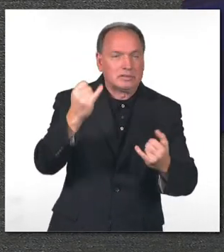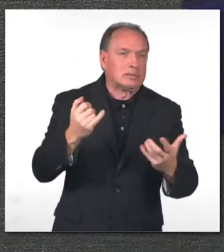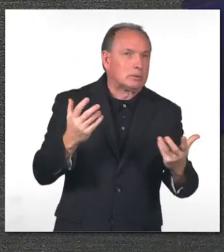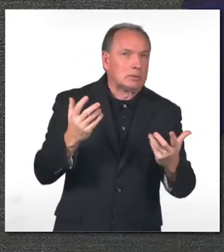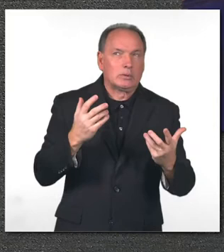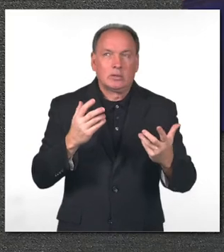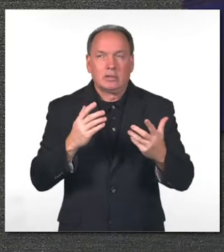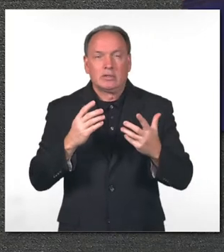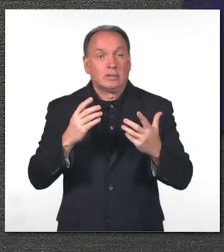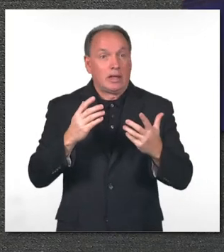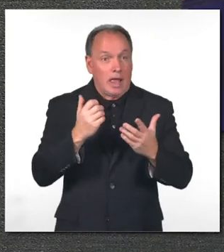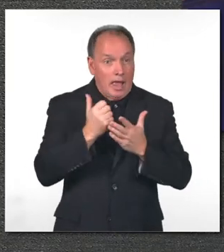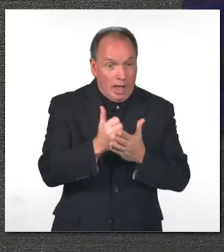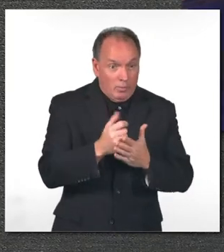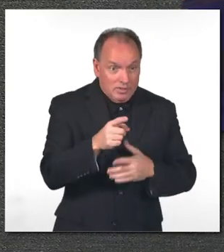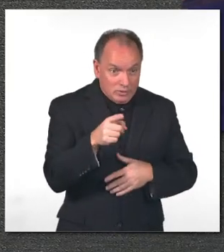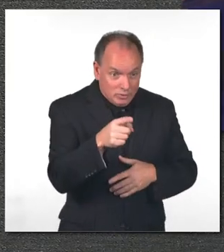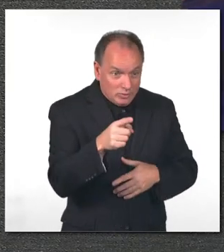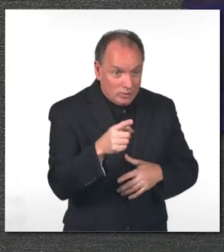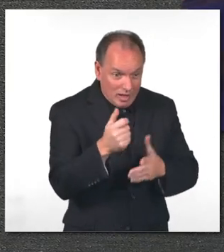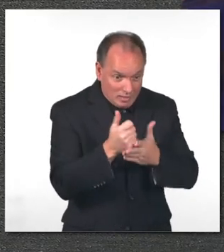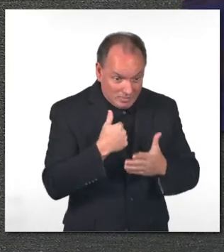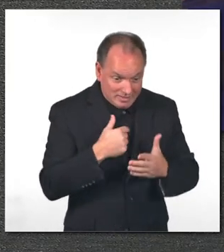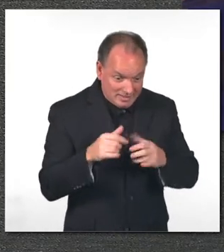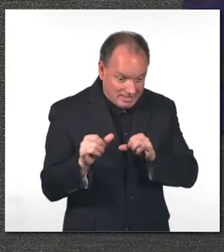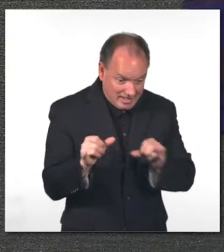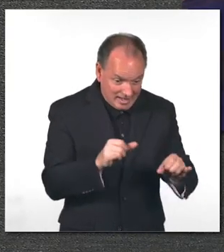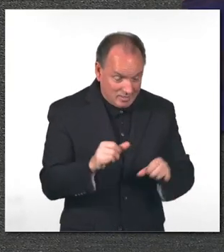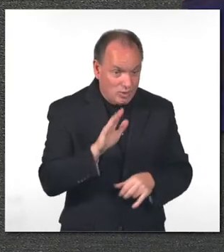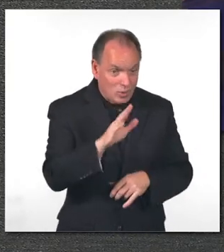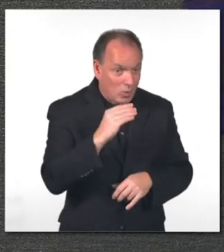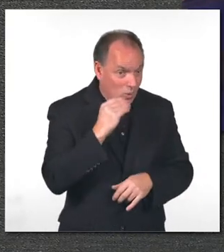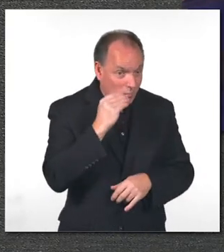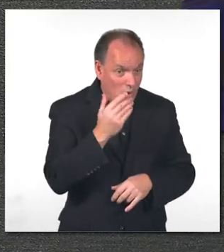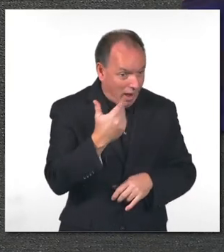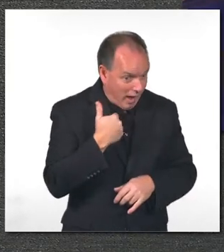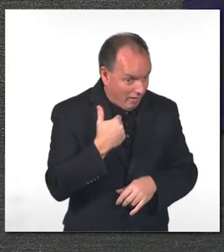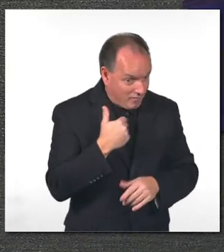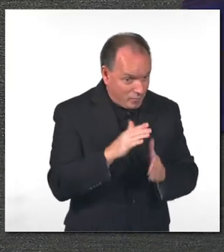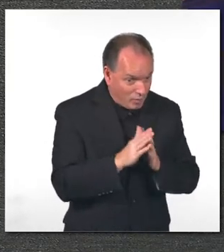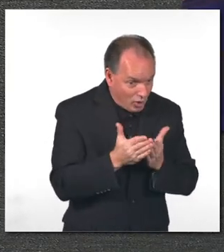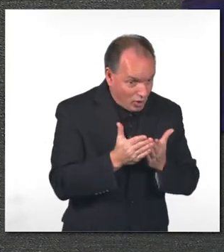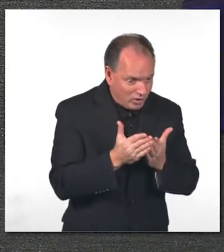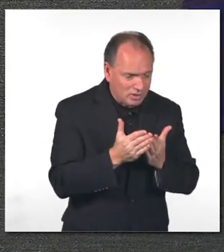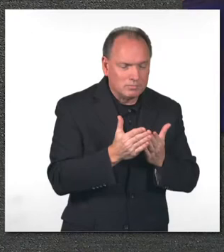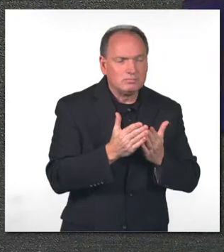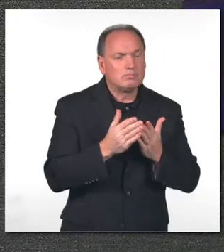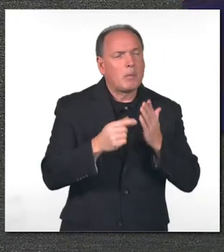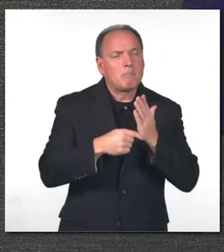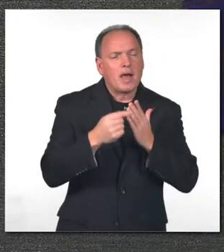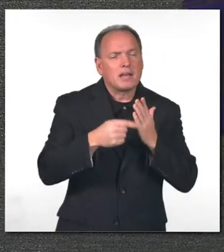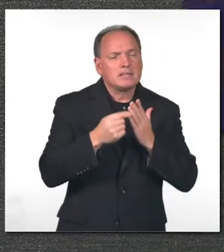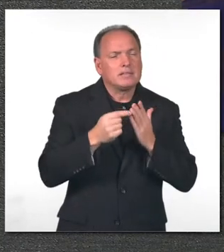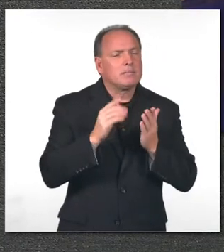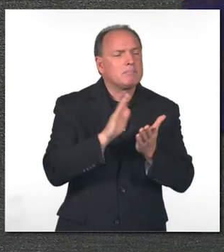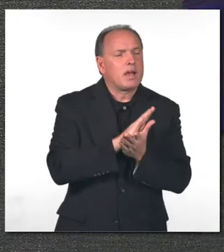You can help me at home. So if you have a book at your house near you or a magazine or a piece of paper,